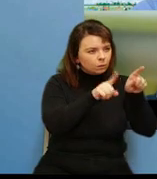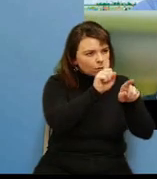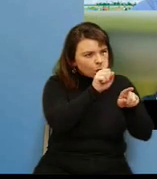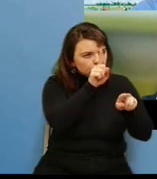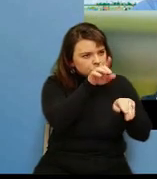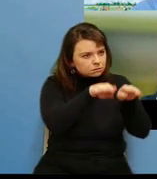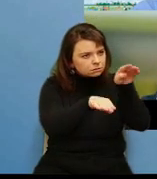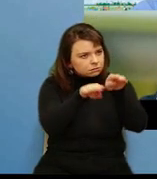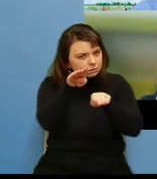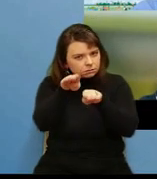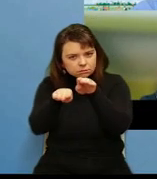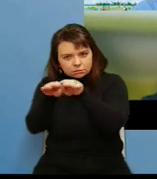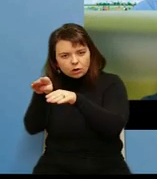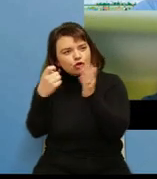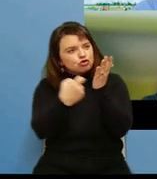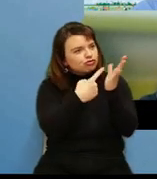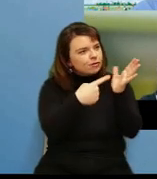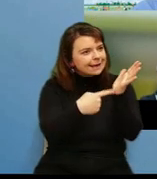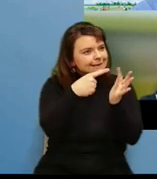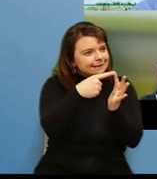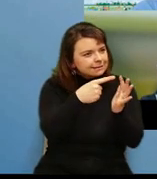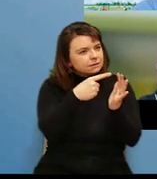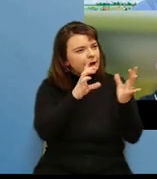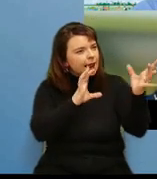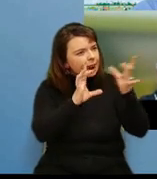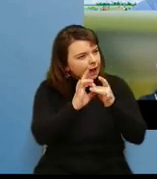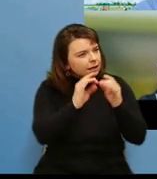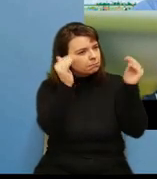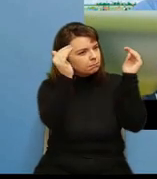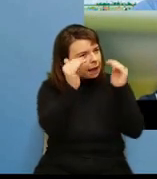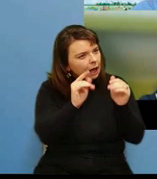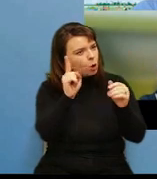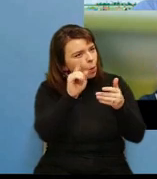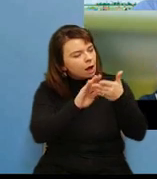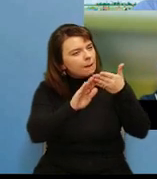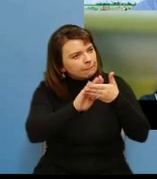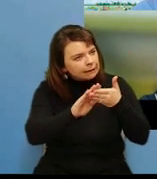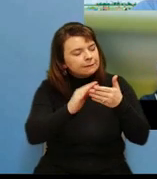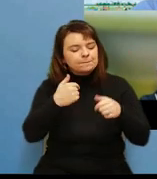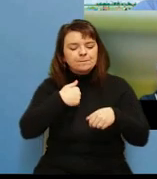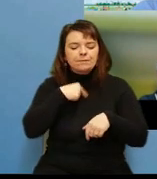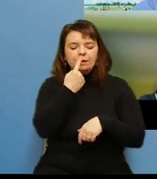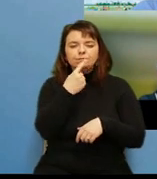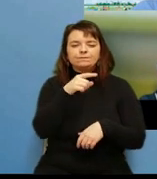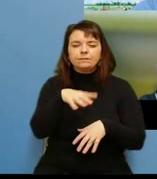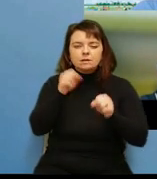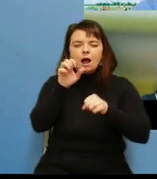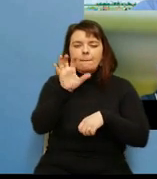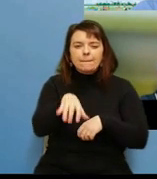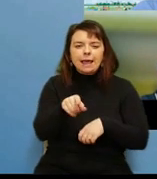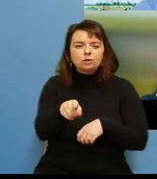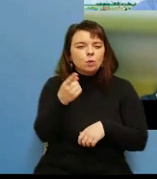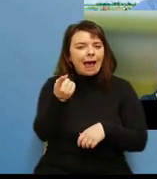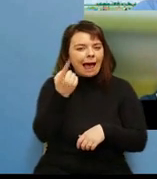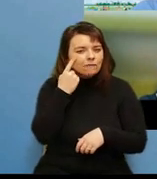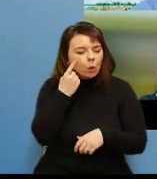table is really helpful, looking at the trends and themes, Shepard, from with the ratings and what the themes are. I think from